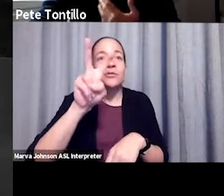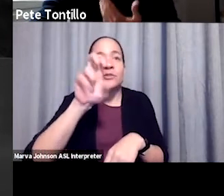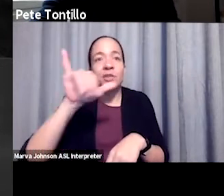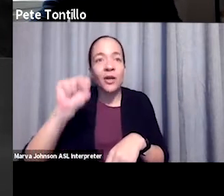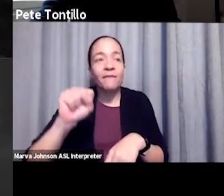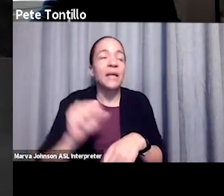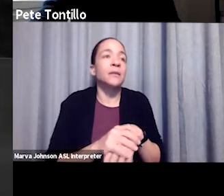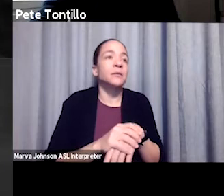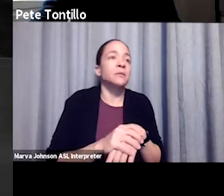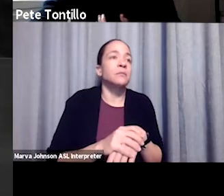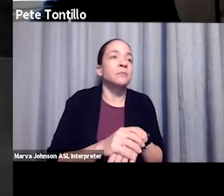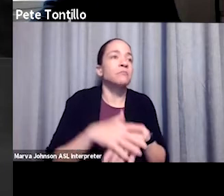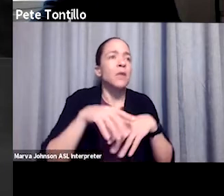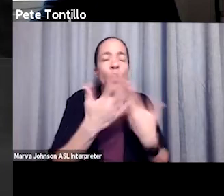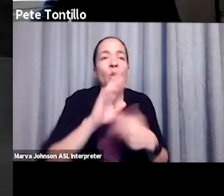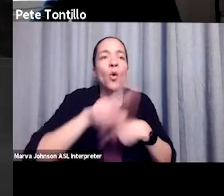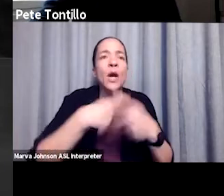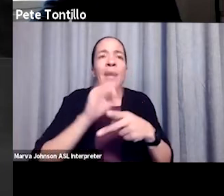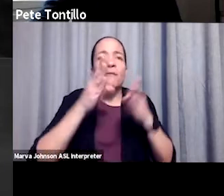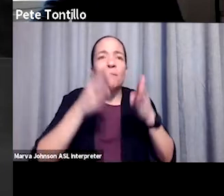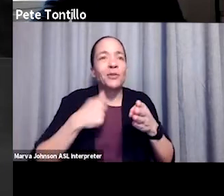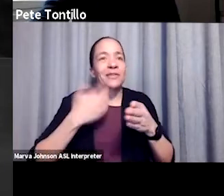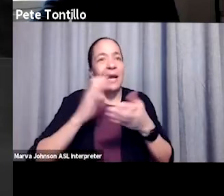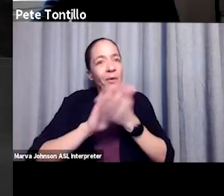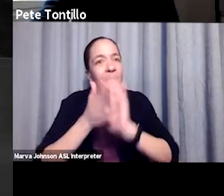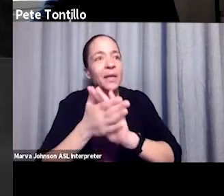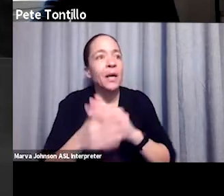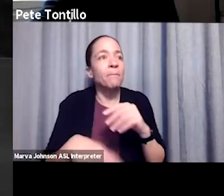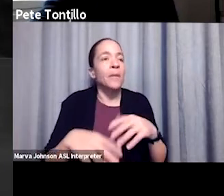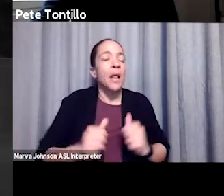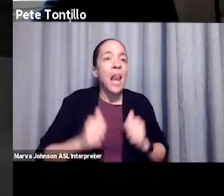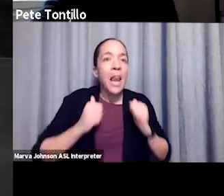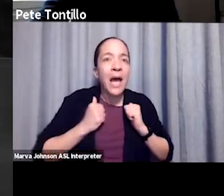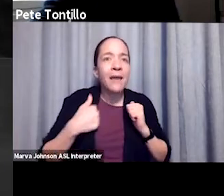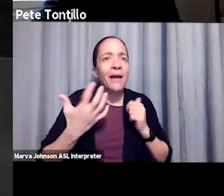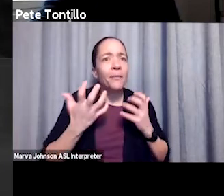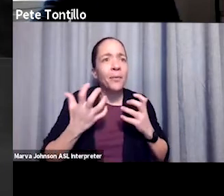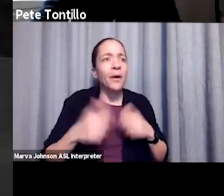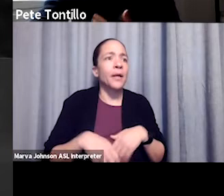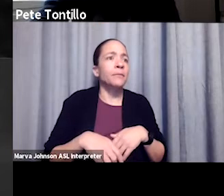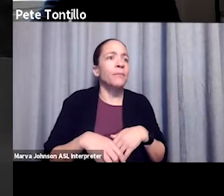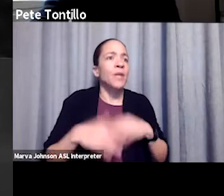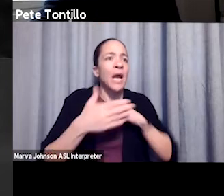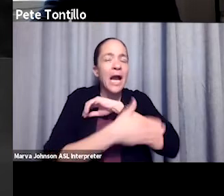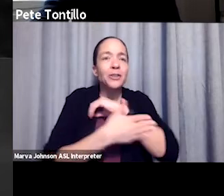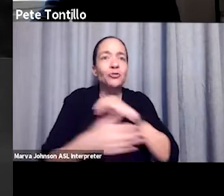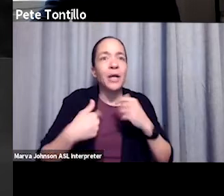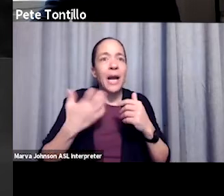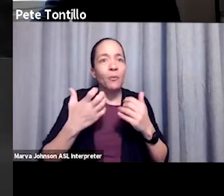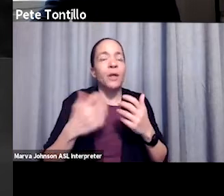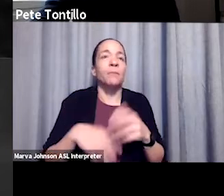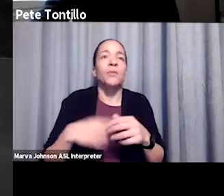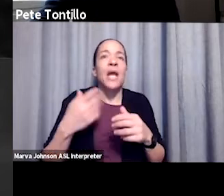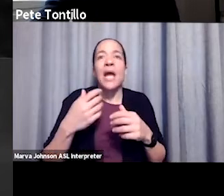these about what kind of person do you want to be? What kind of life do you want to live? What kind of country do you want to live in? It's our goal to get beyond political questions or questions about